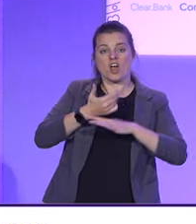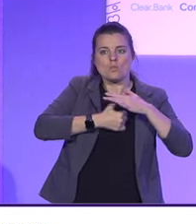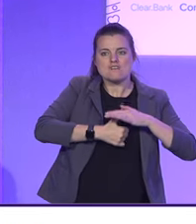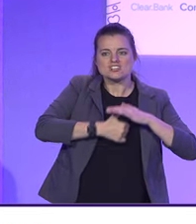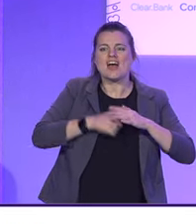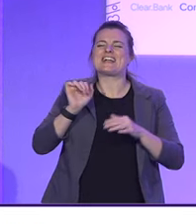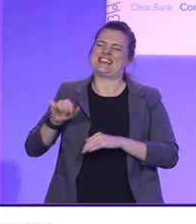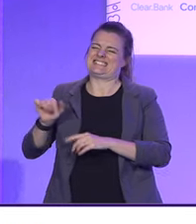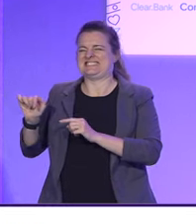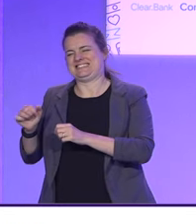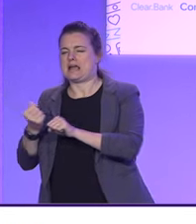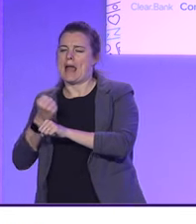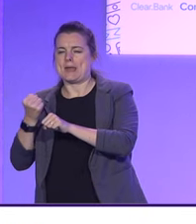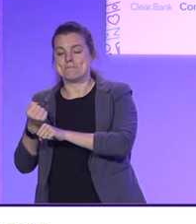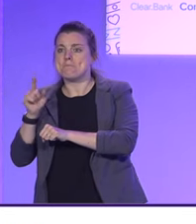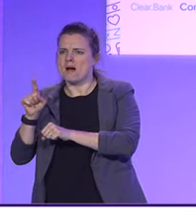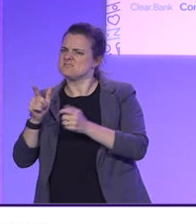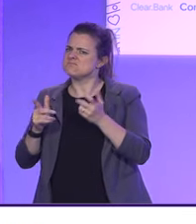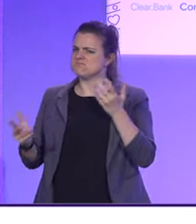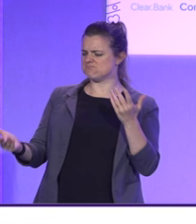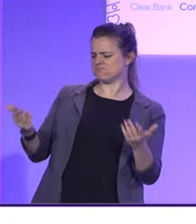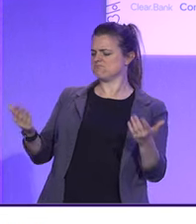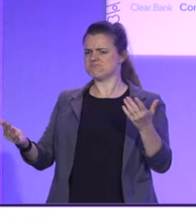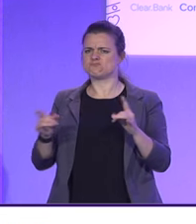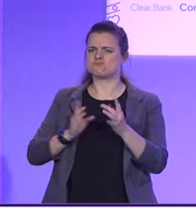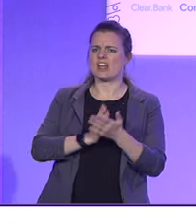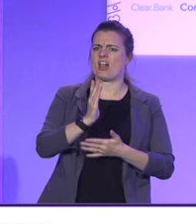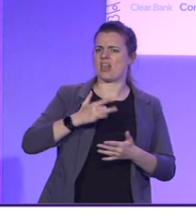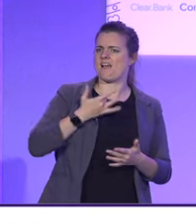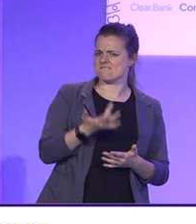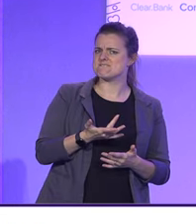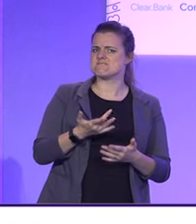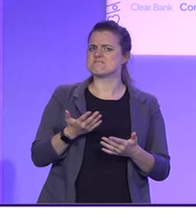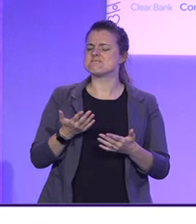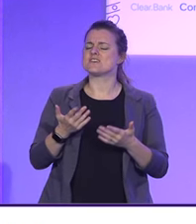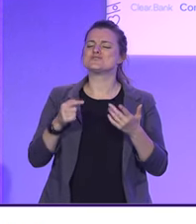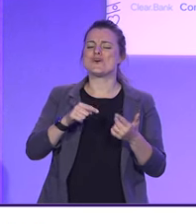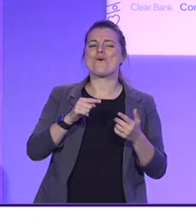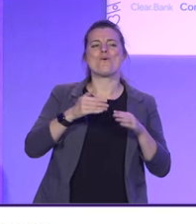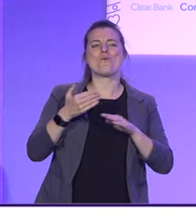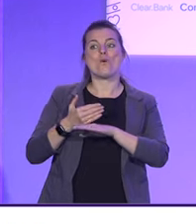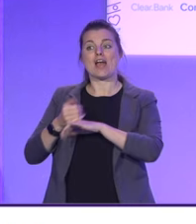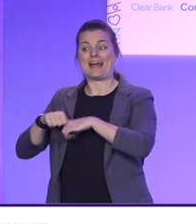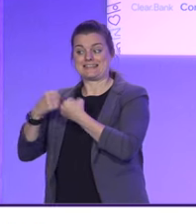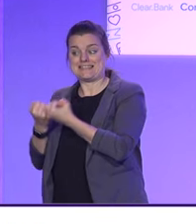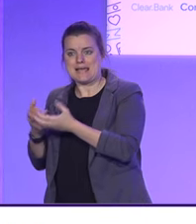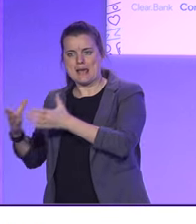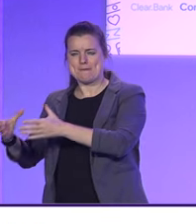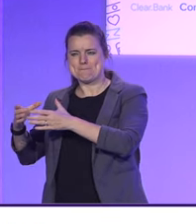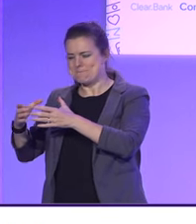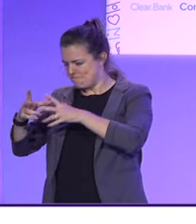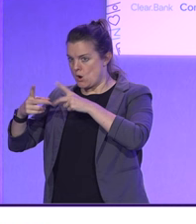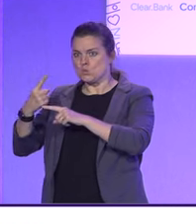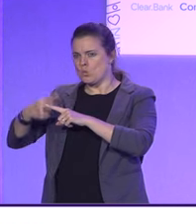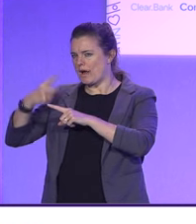life events. So for us, kind of working together as a team, I think helped us to quickly